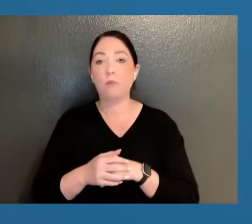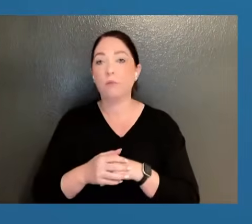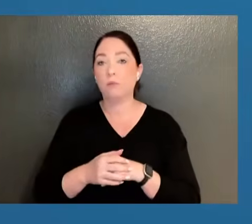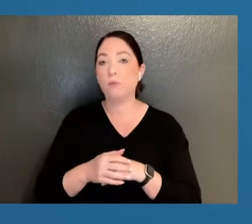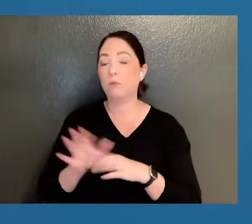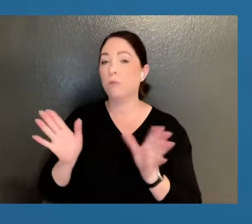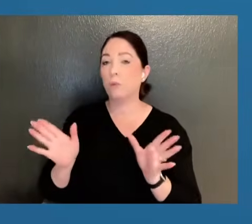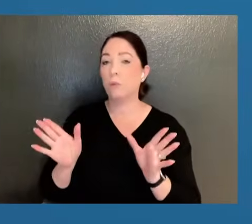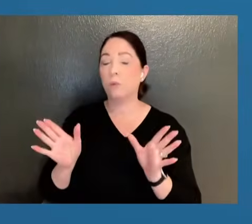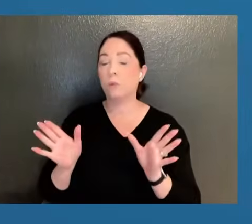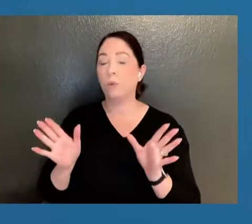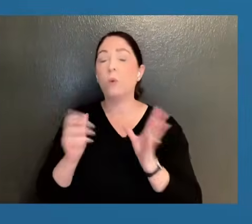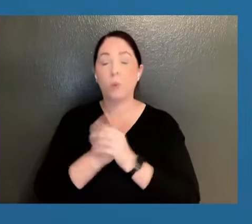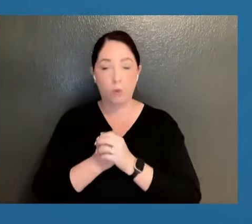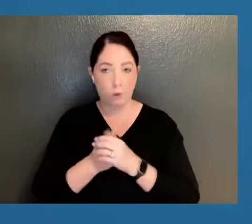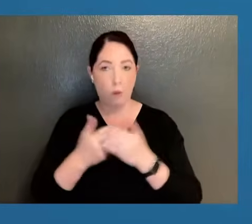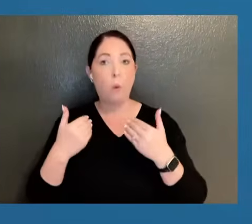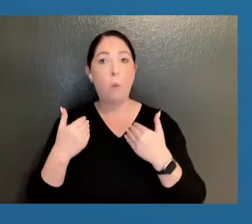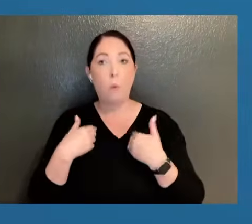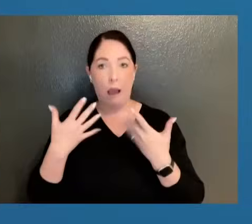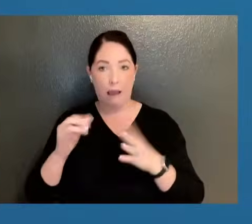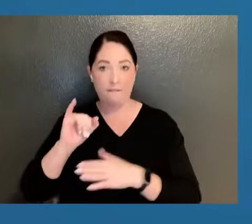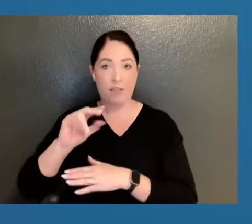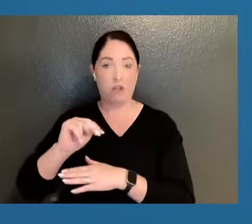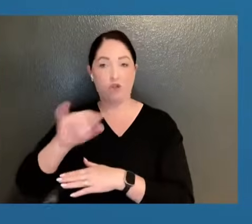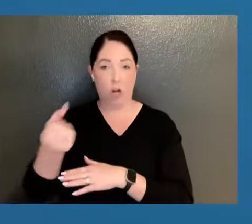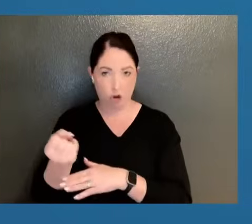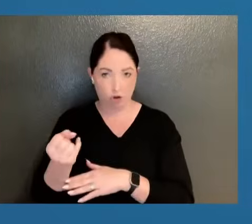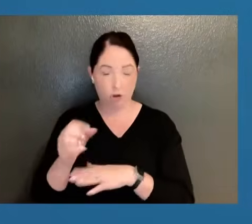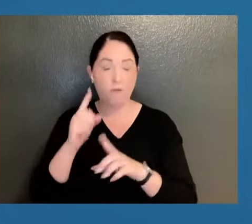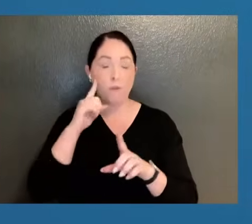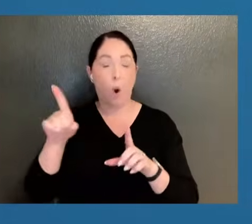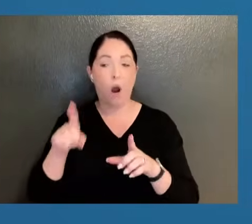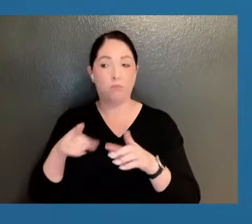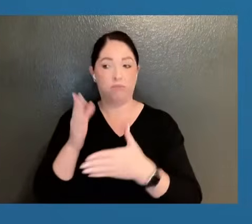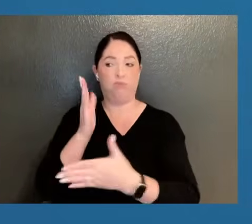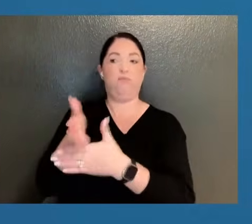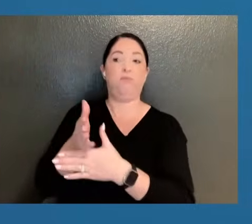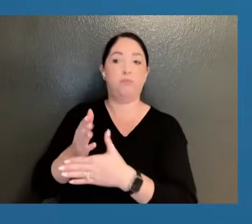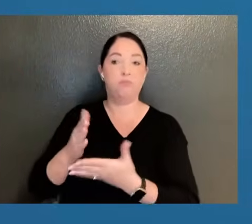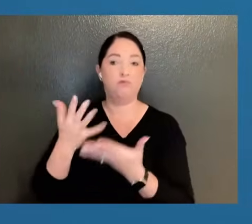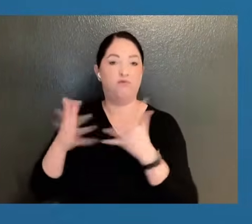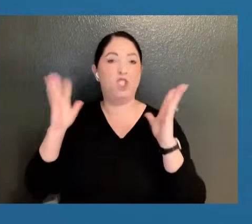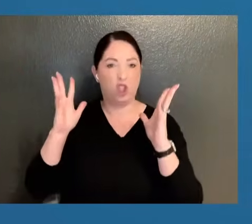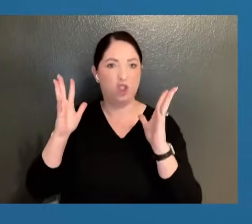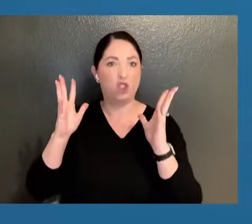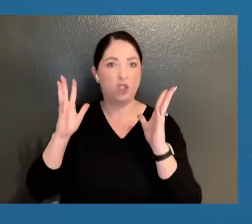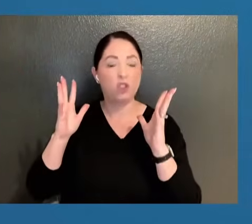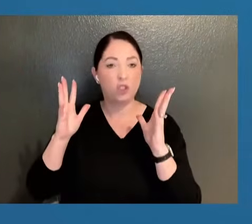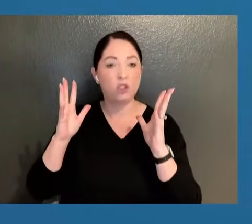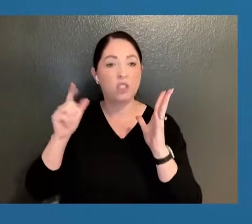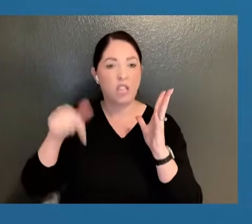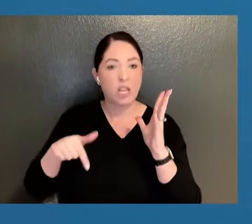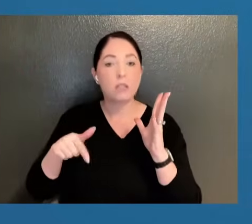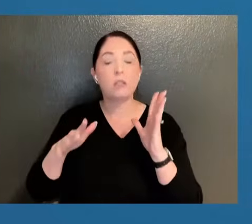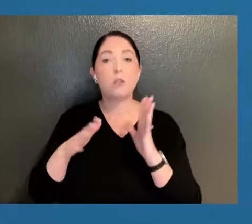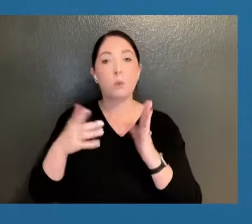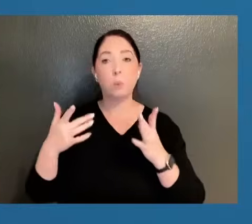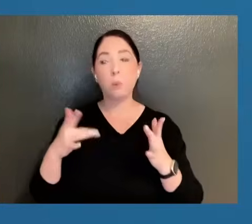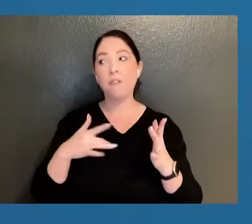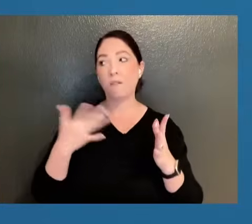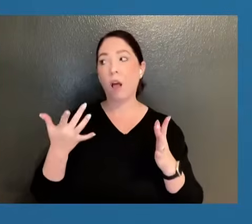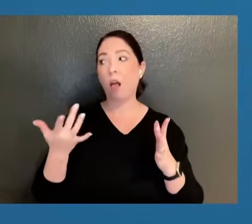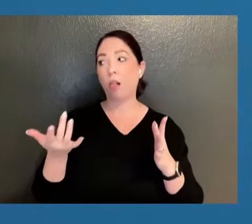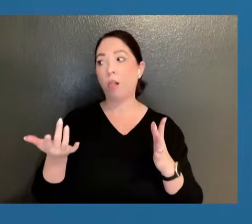Well, we have an injunction to stop what he's doing right now. We feel very confident of our position in court. The courts have been